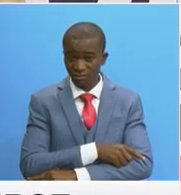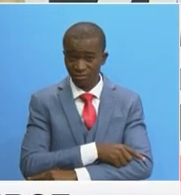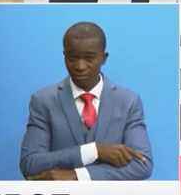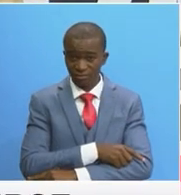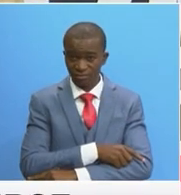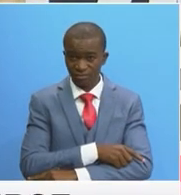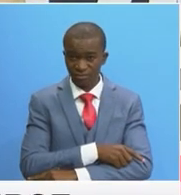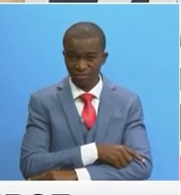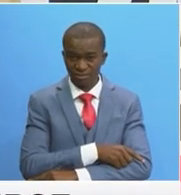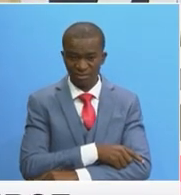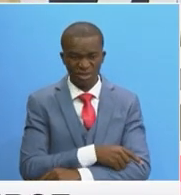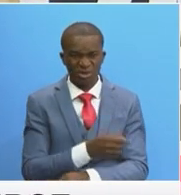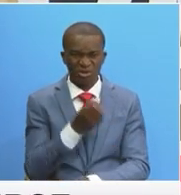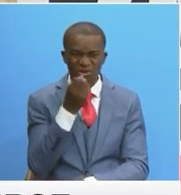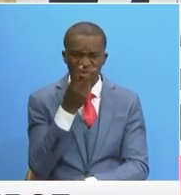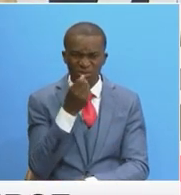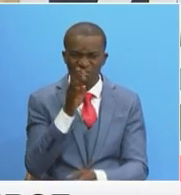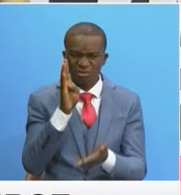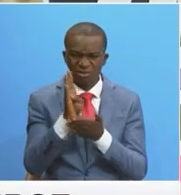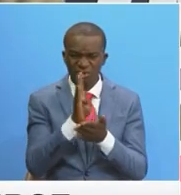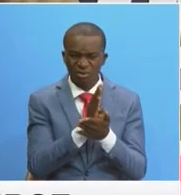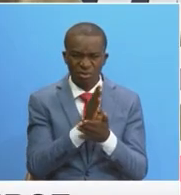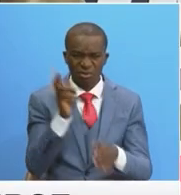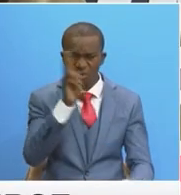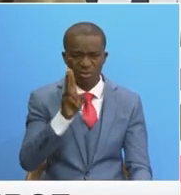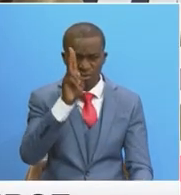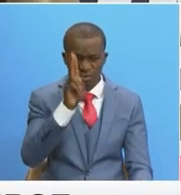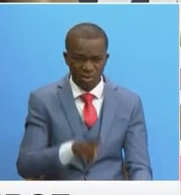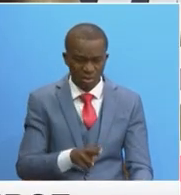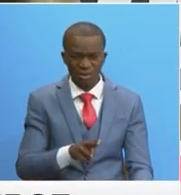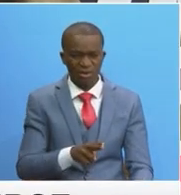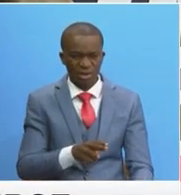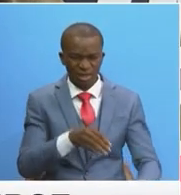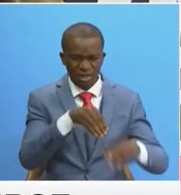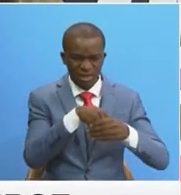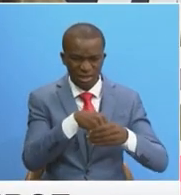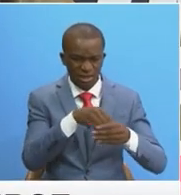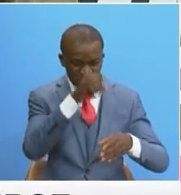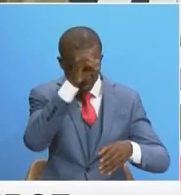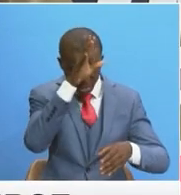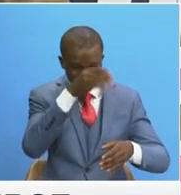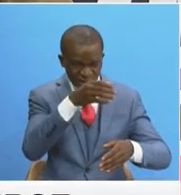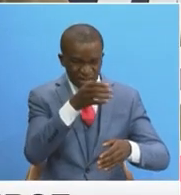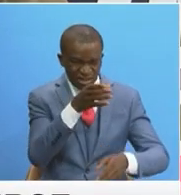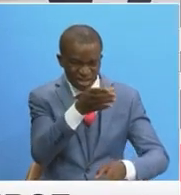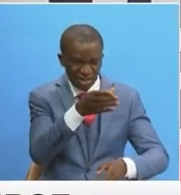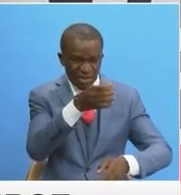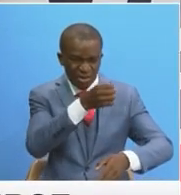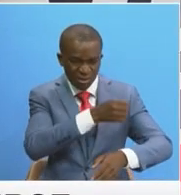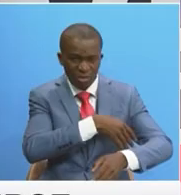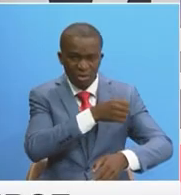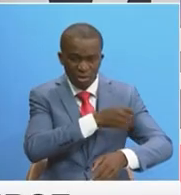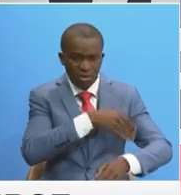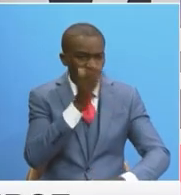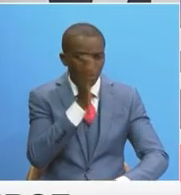in excess of $12 billion has been attracted in the mining space, not pledged, real. Your